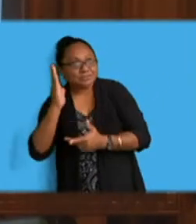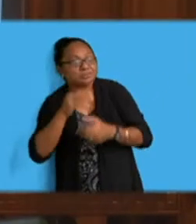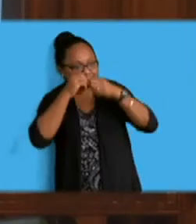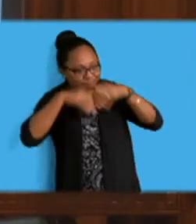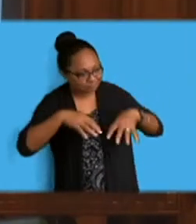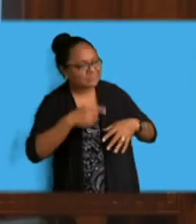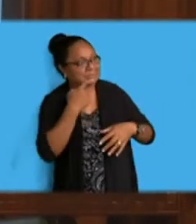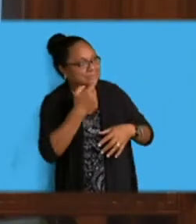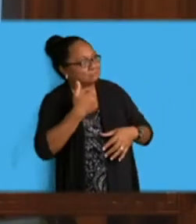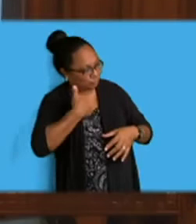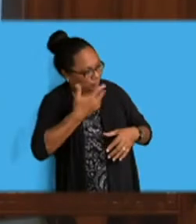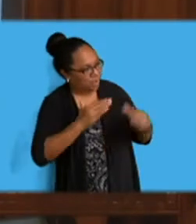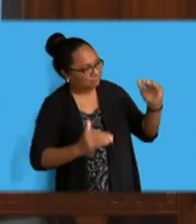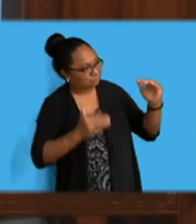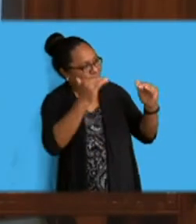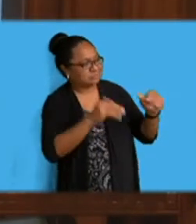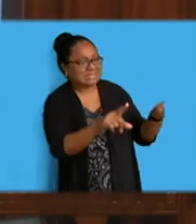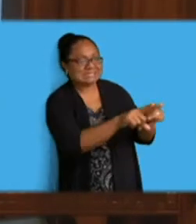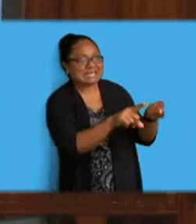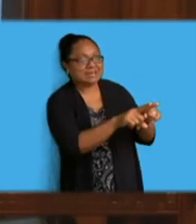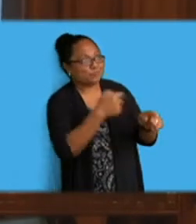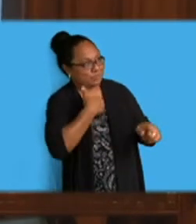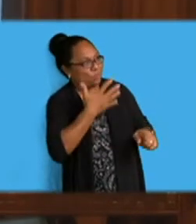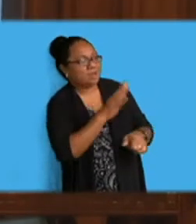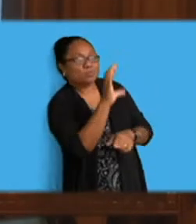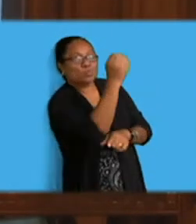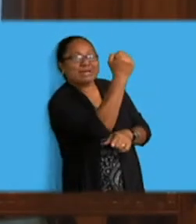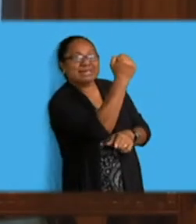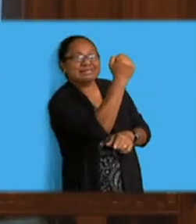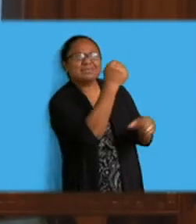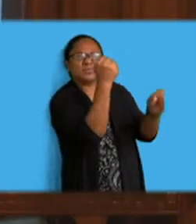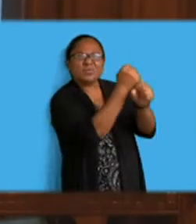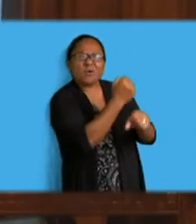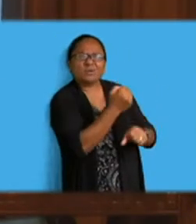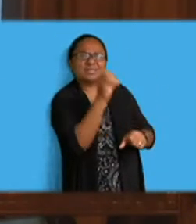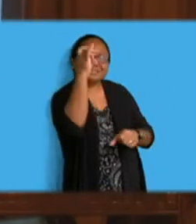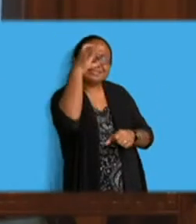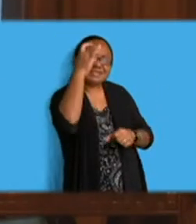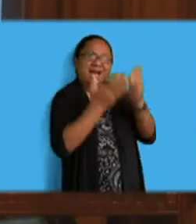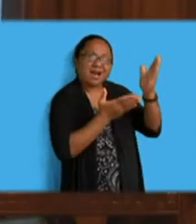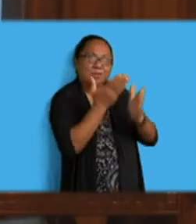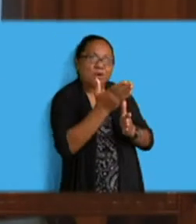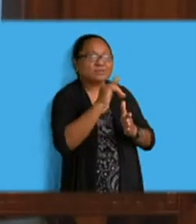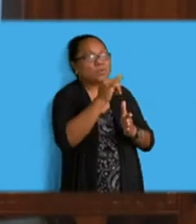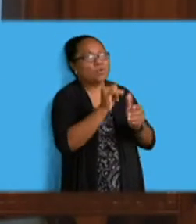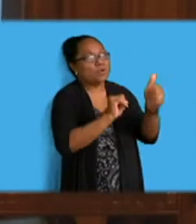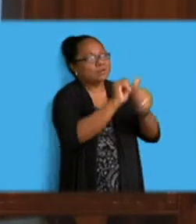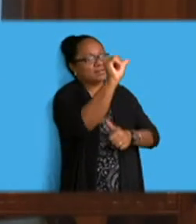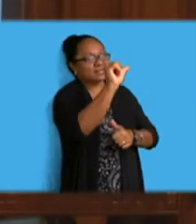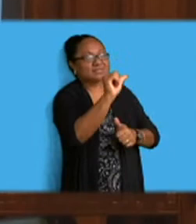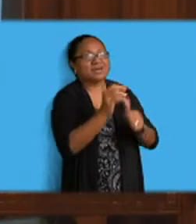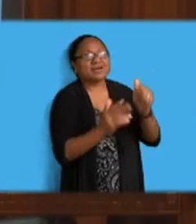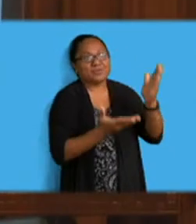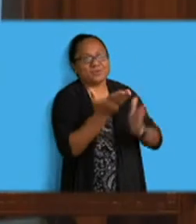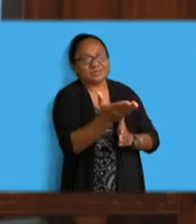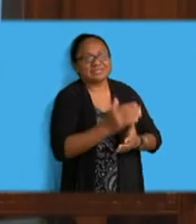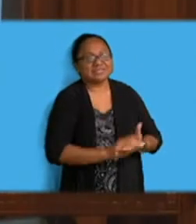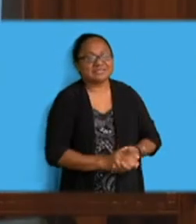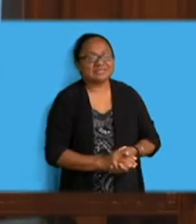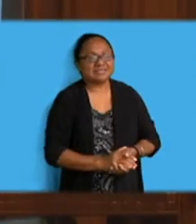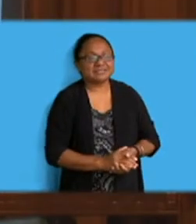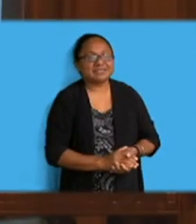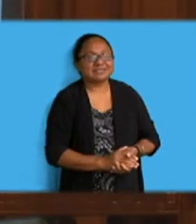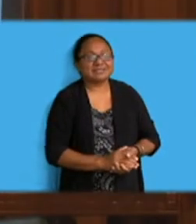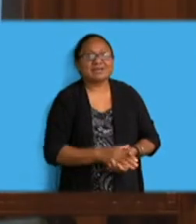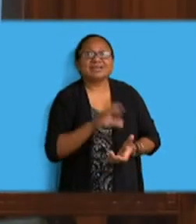come on stage and receive the Gold Star Award or Award for Excellence. So this is the kind of spin-off we did and made